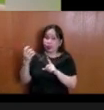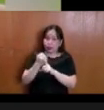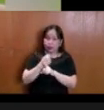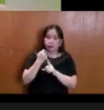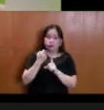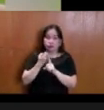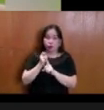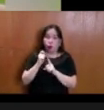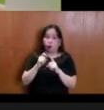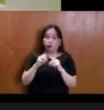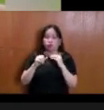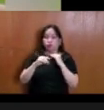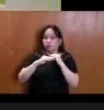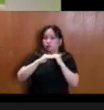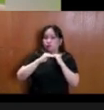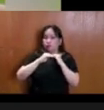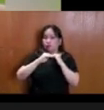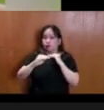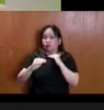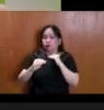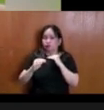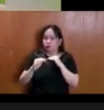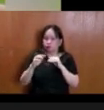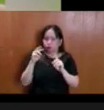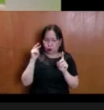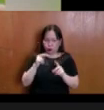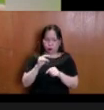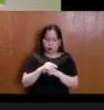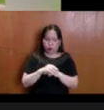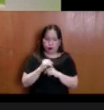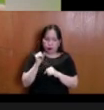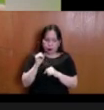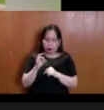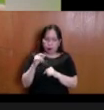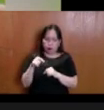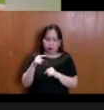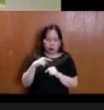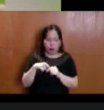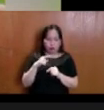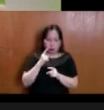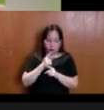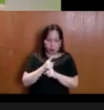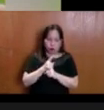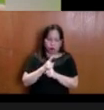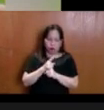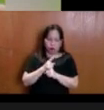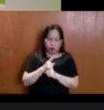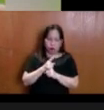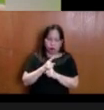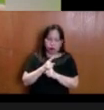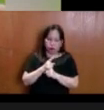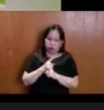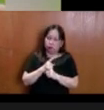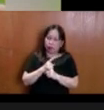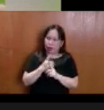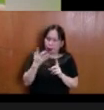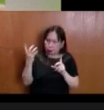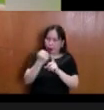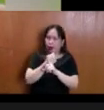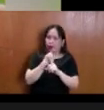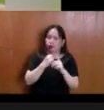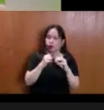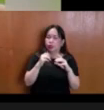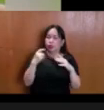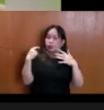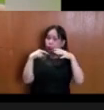from a sustainability perspective, if we're going to realize that inclusive, equitable, and